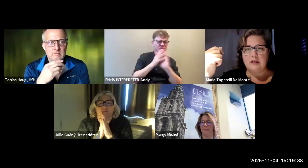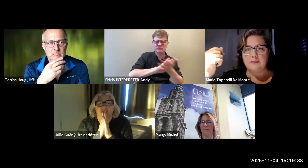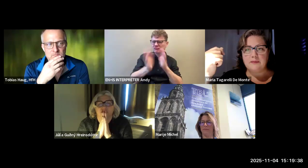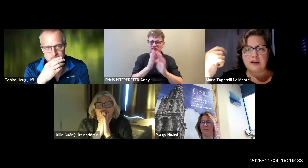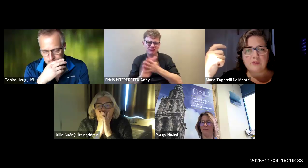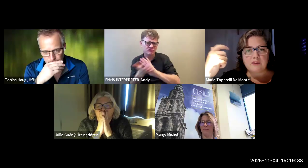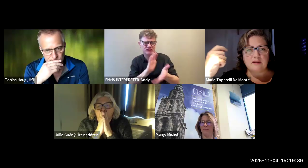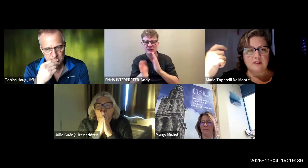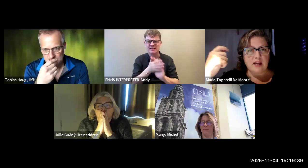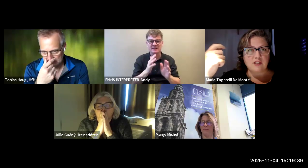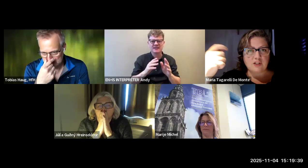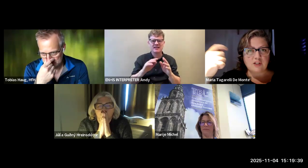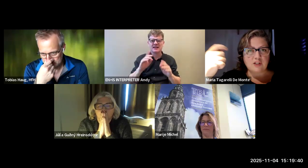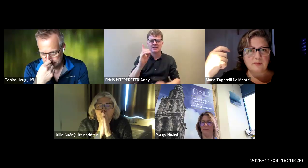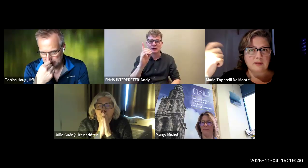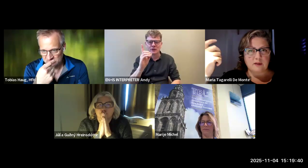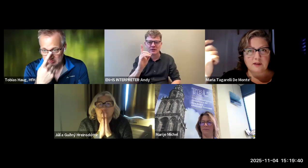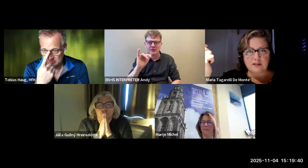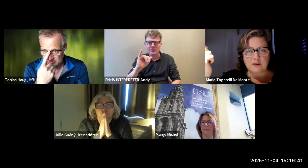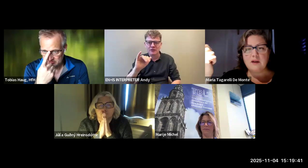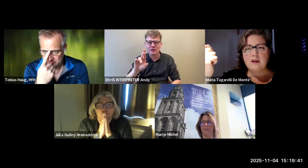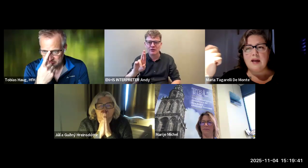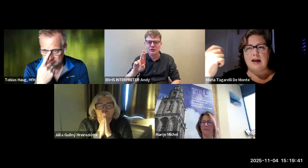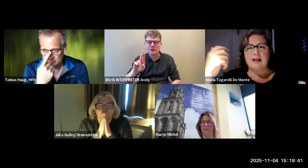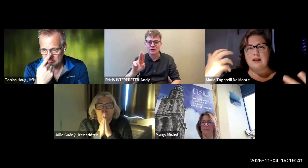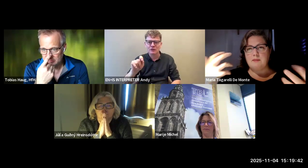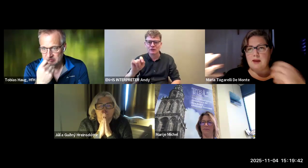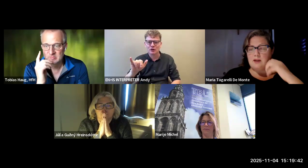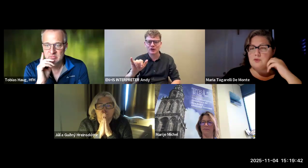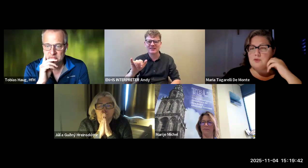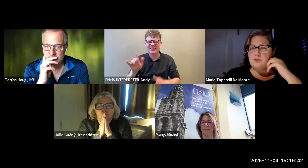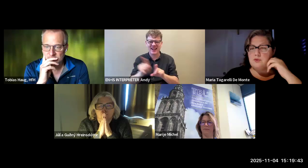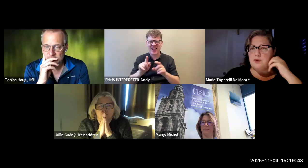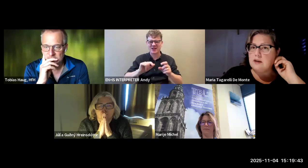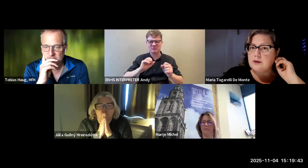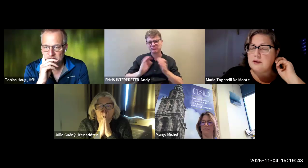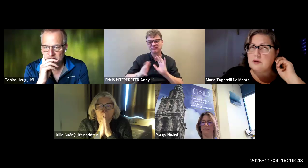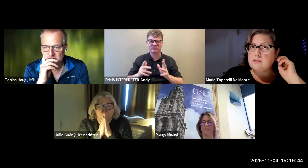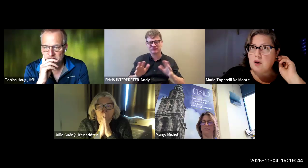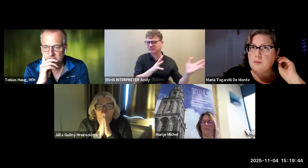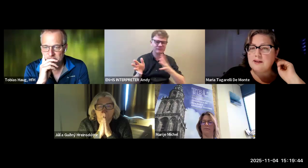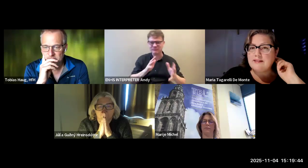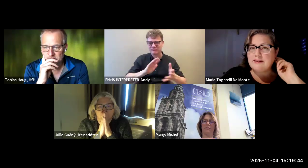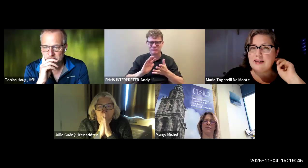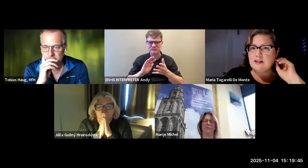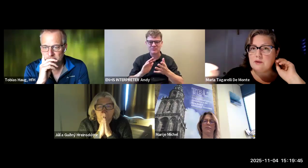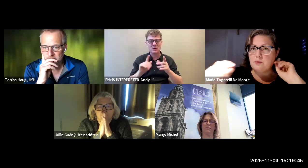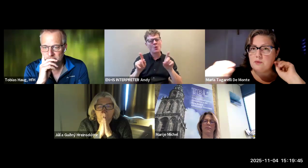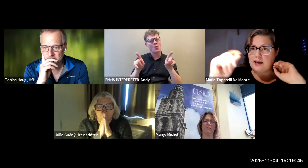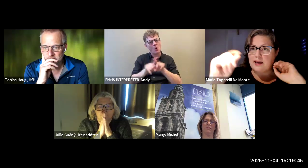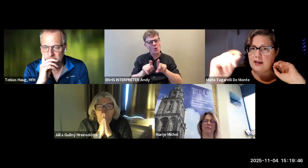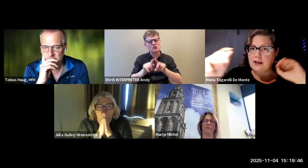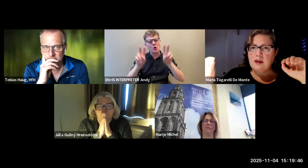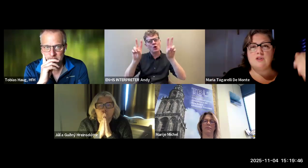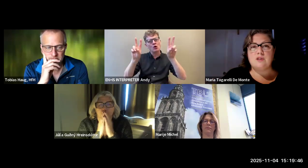of clarity in the hand shape use, etc., and they may address topics in